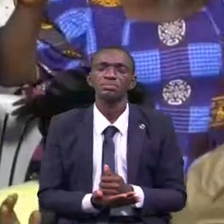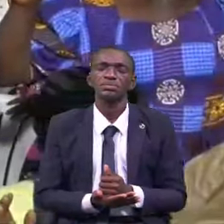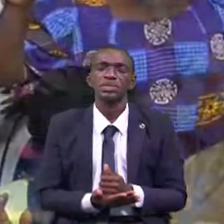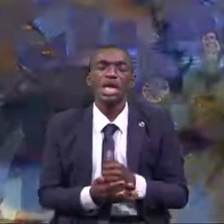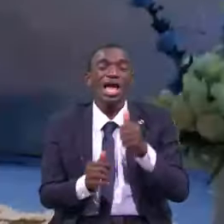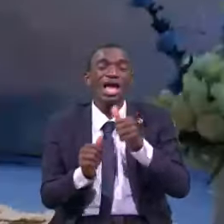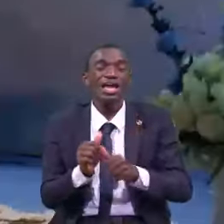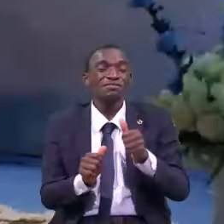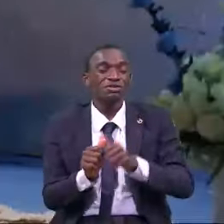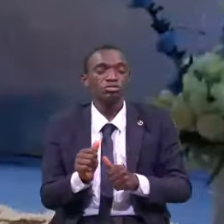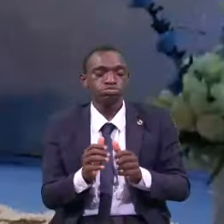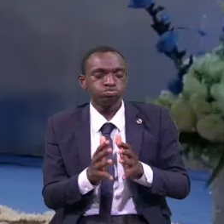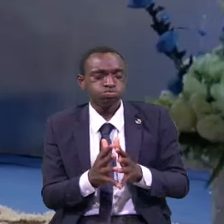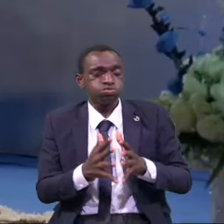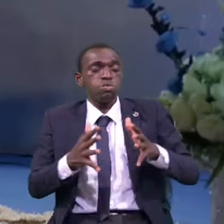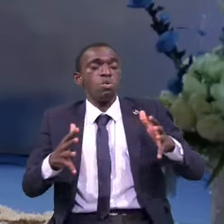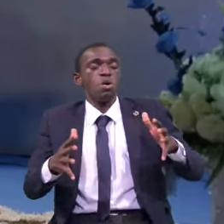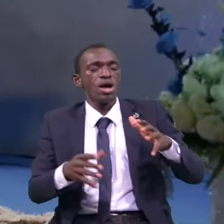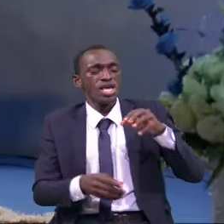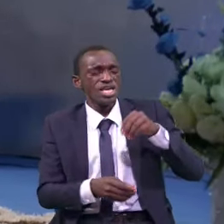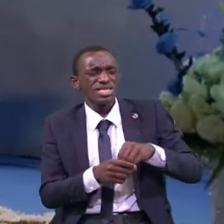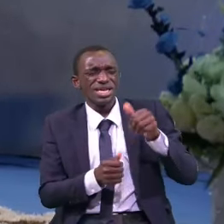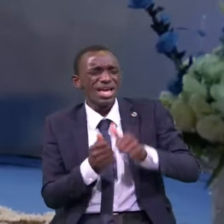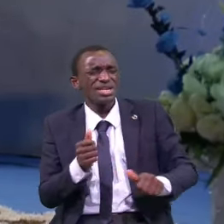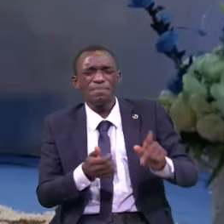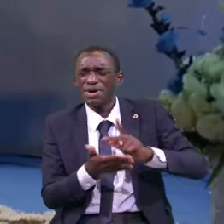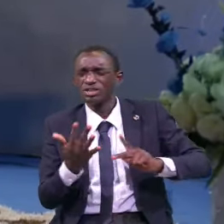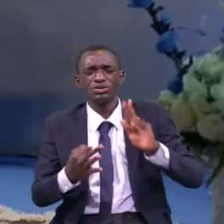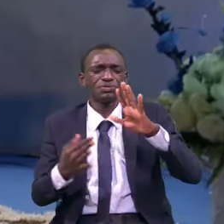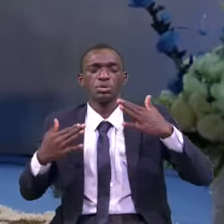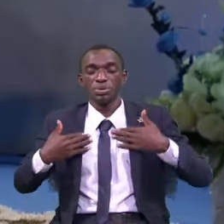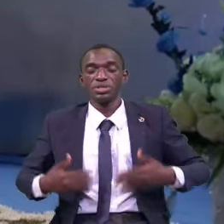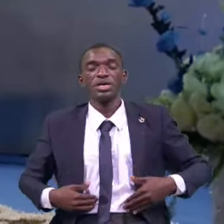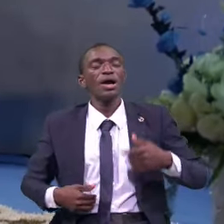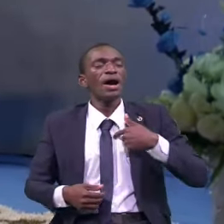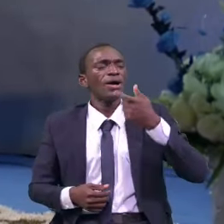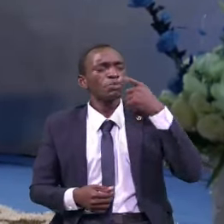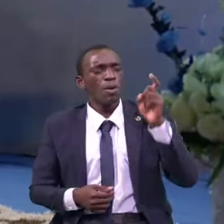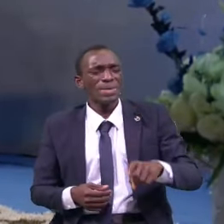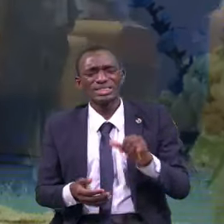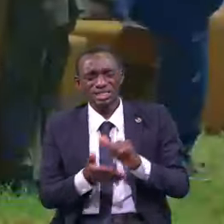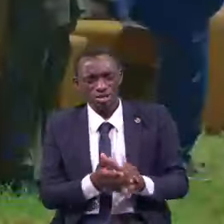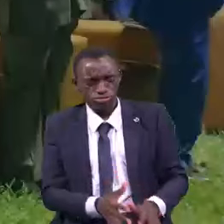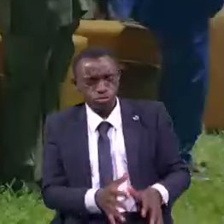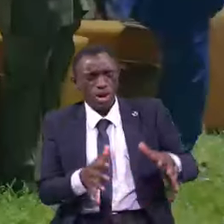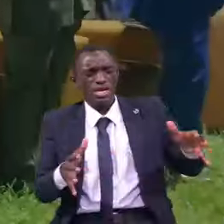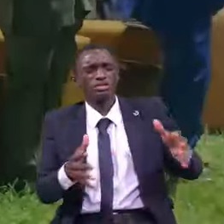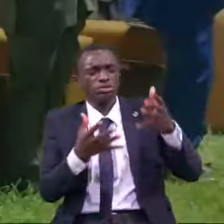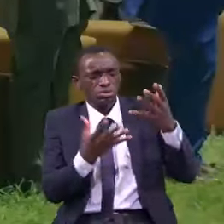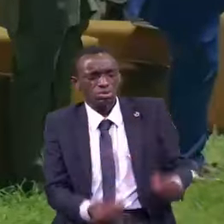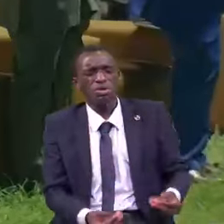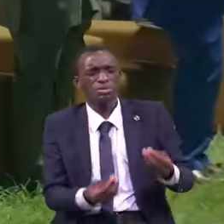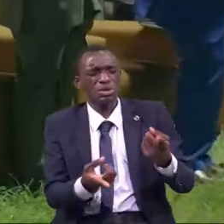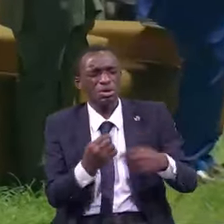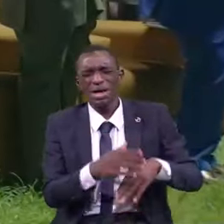Every swelling in any part of your body, I command that swelling come out in Jesus' name.